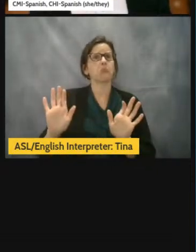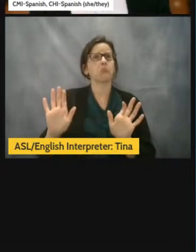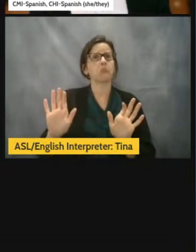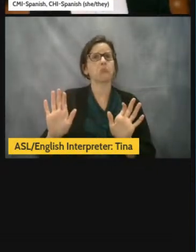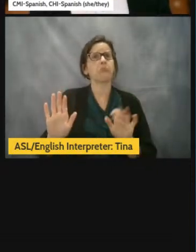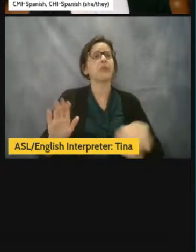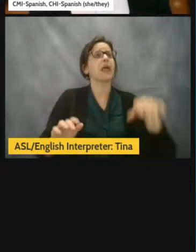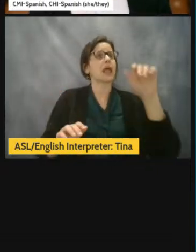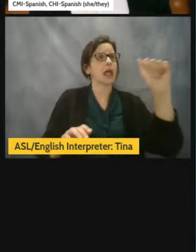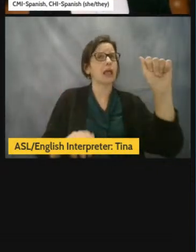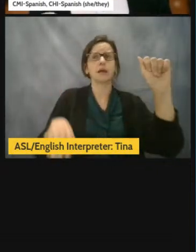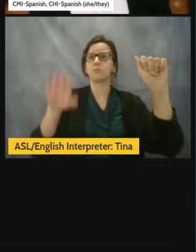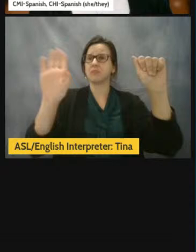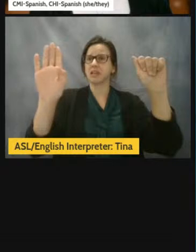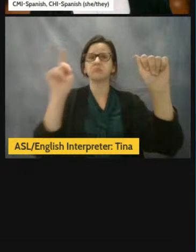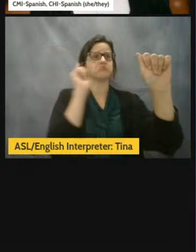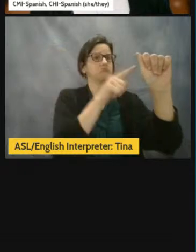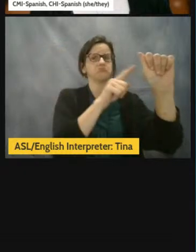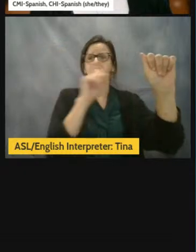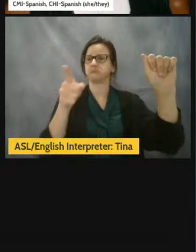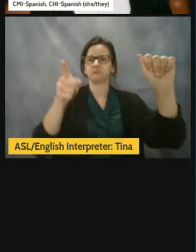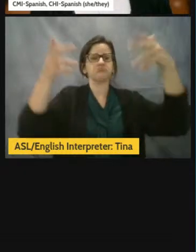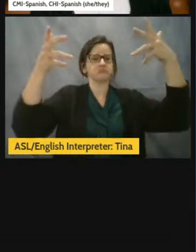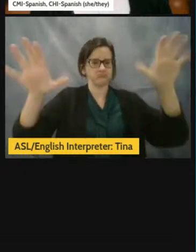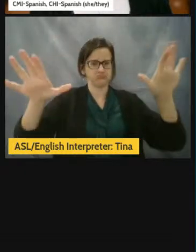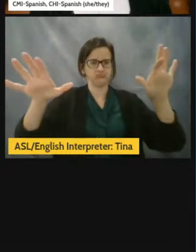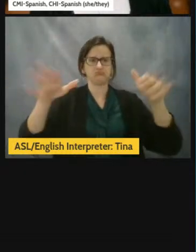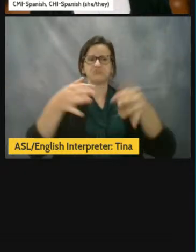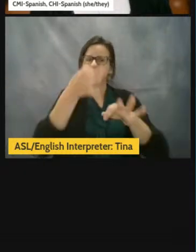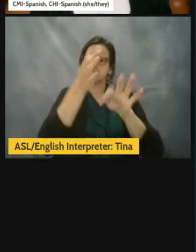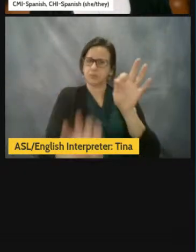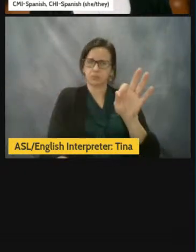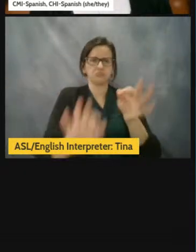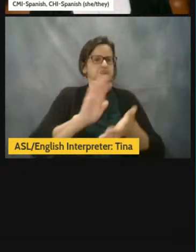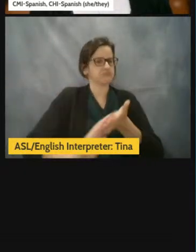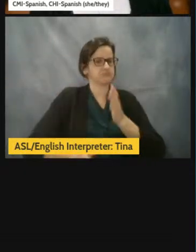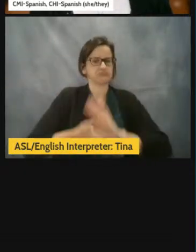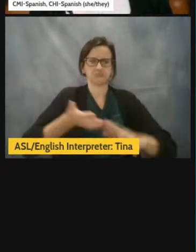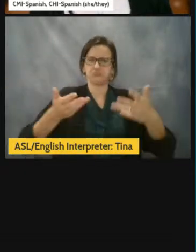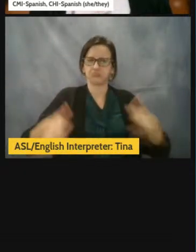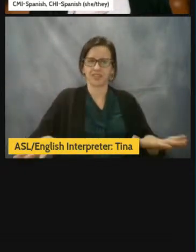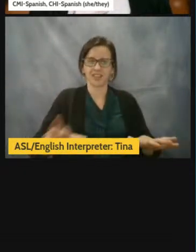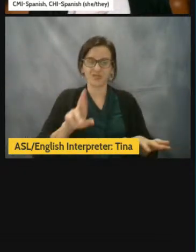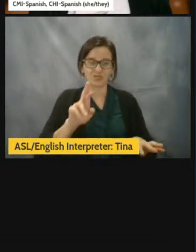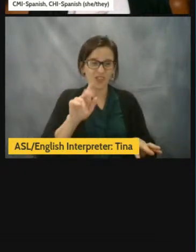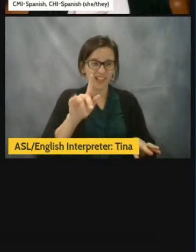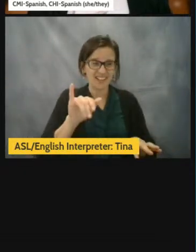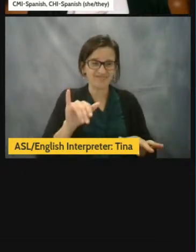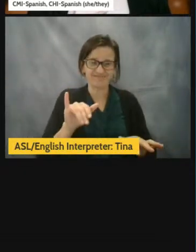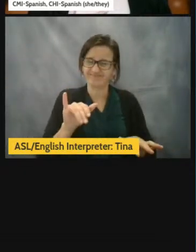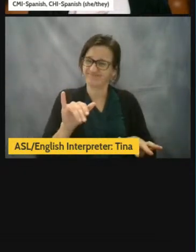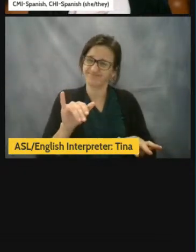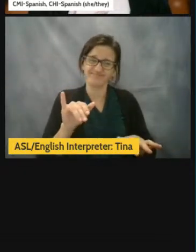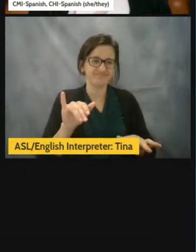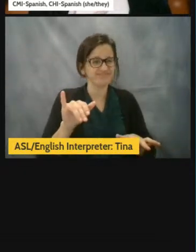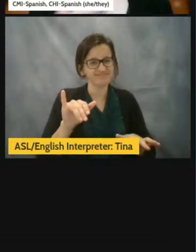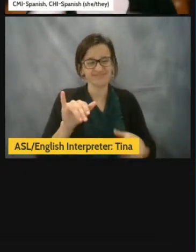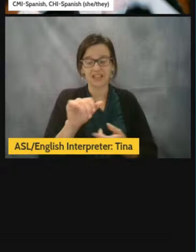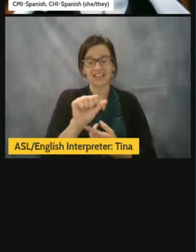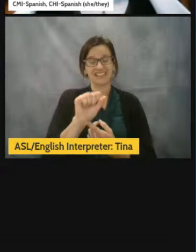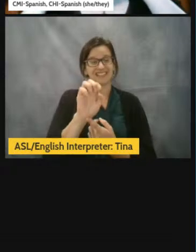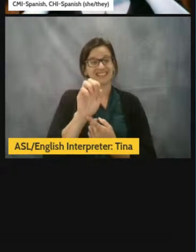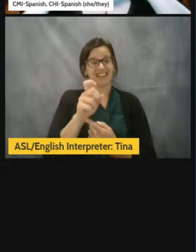or column B. But in reality, it's not. Because sex is determined,